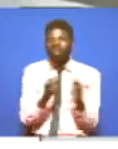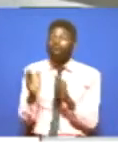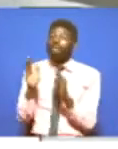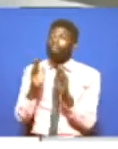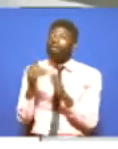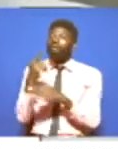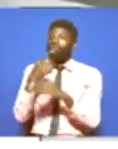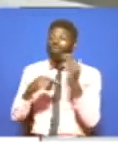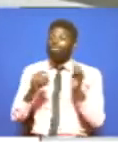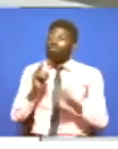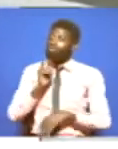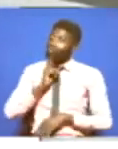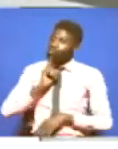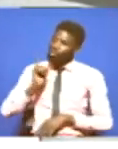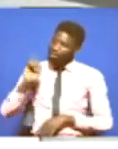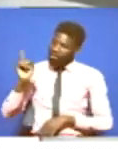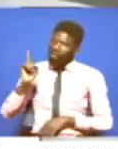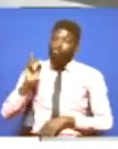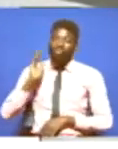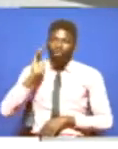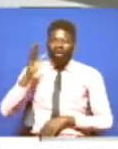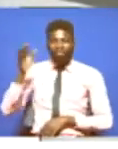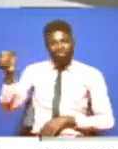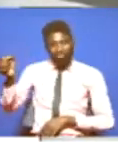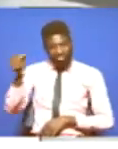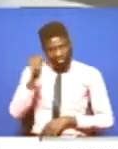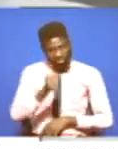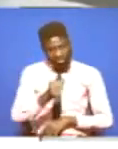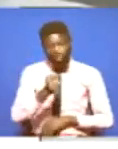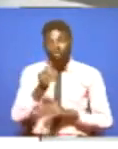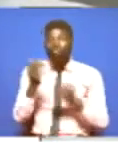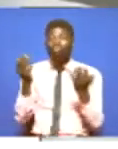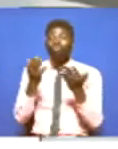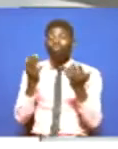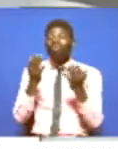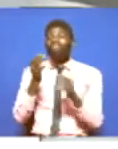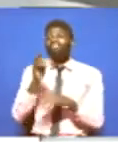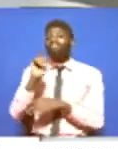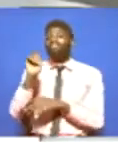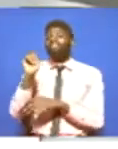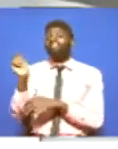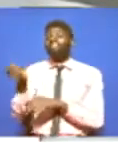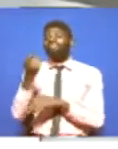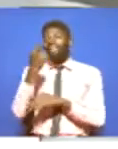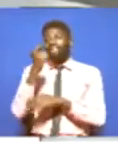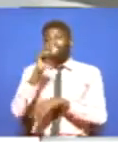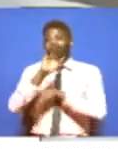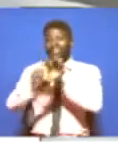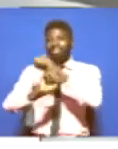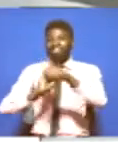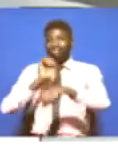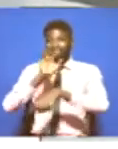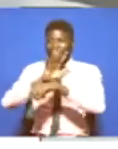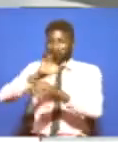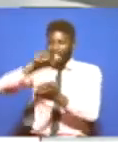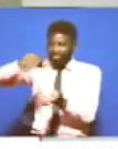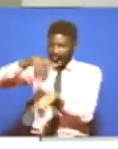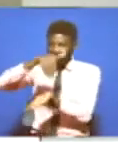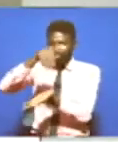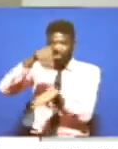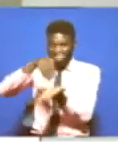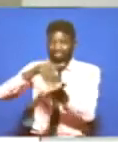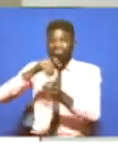Jomo Kenyatta to Kenya Cinema. You know, at the heart of the city, right, at lunch